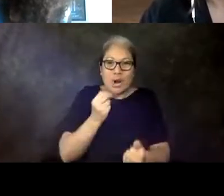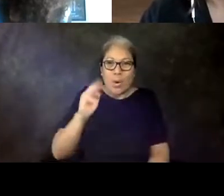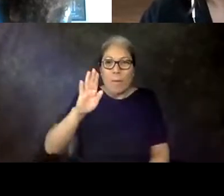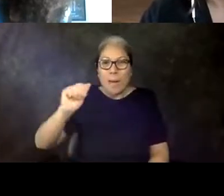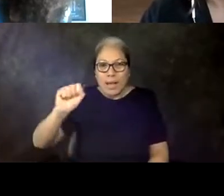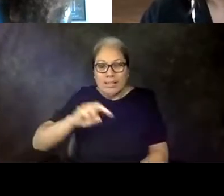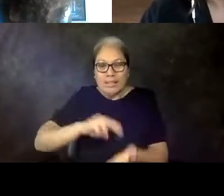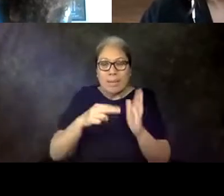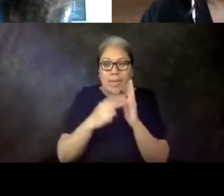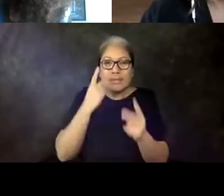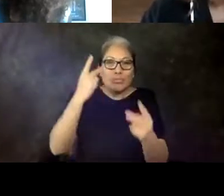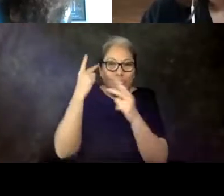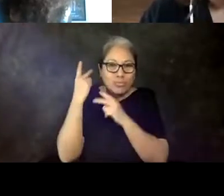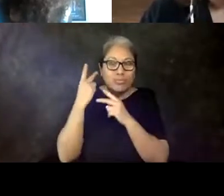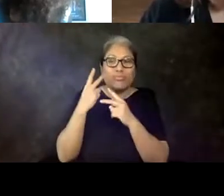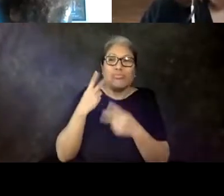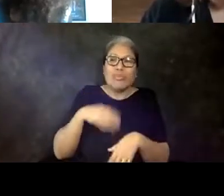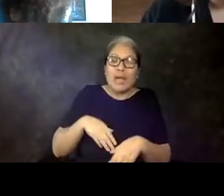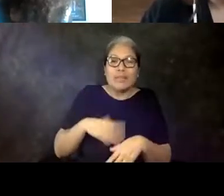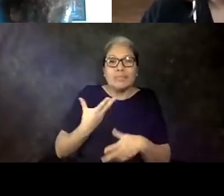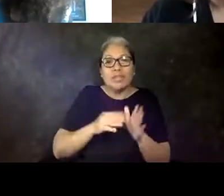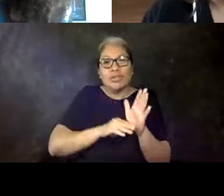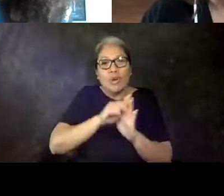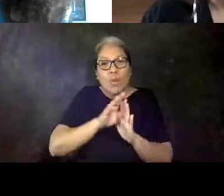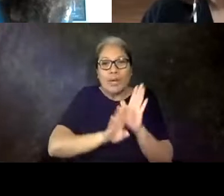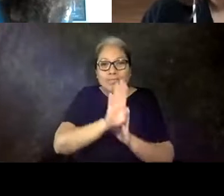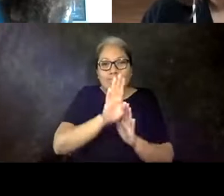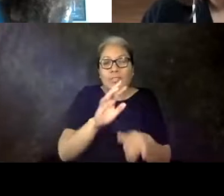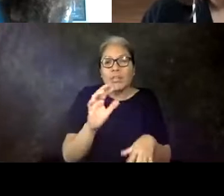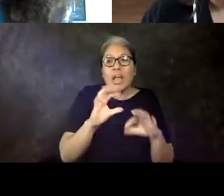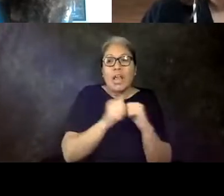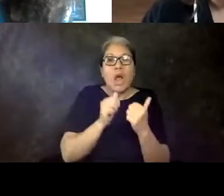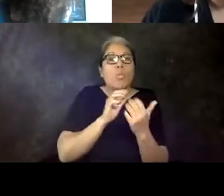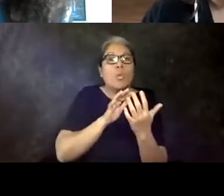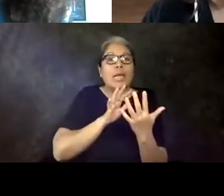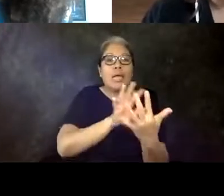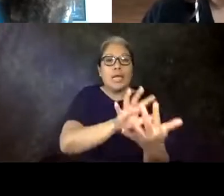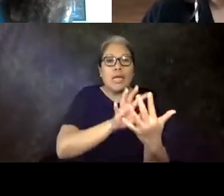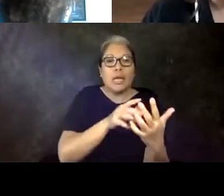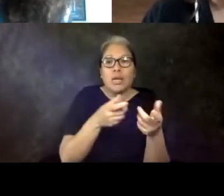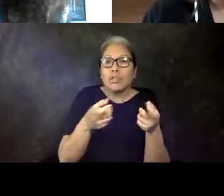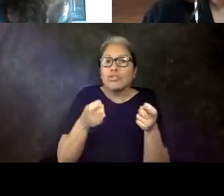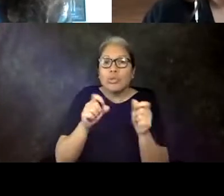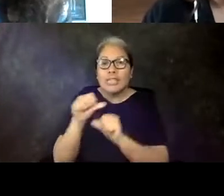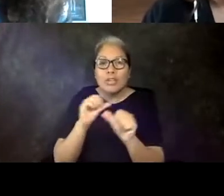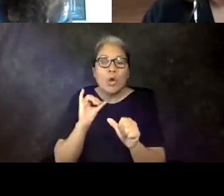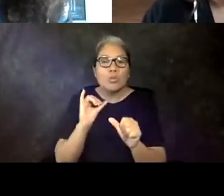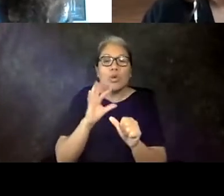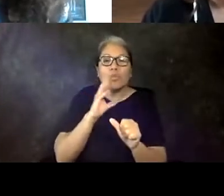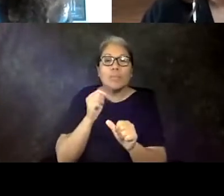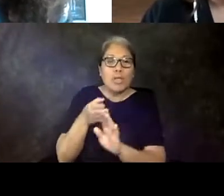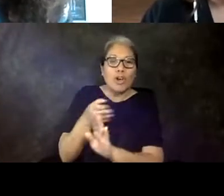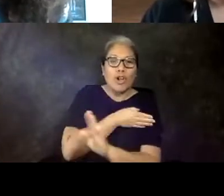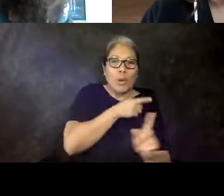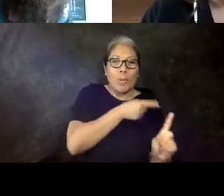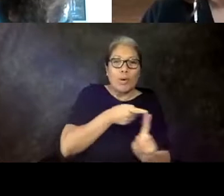need to approach it from an interpersonal perspective, how we treat each other. And this goes back to the earlier point around the